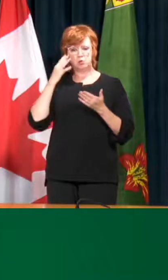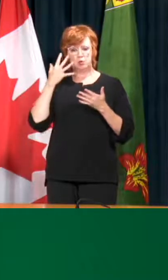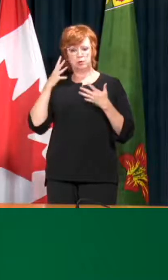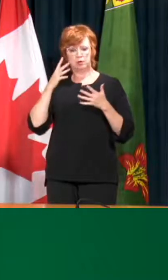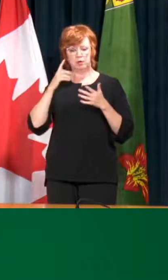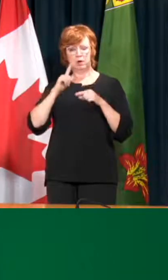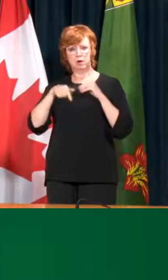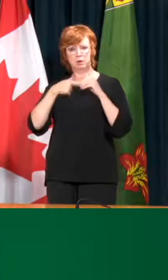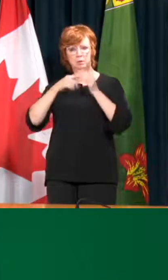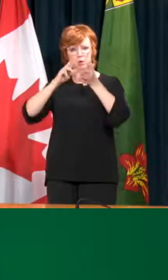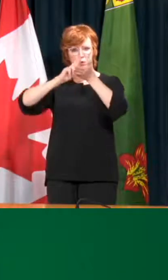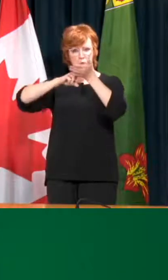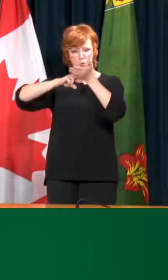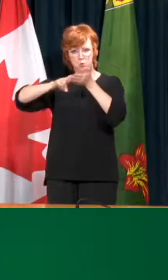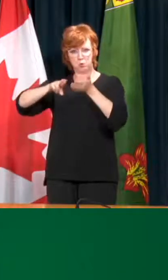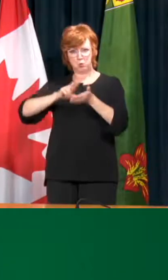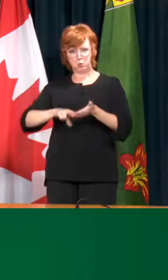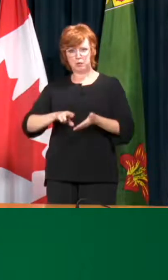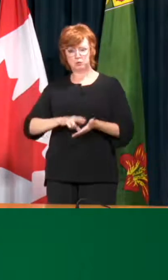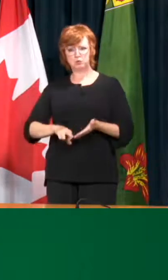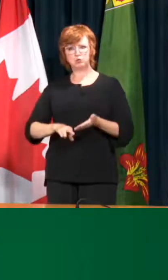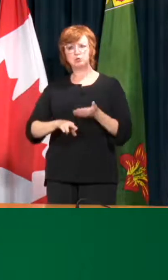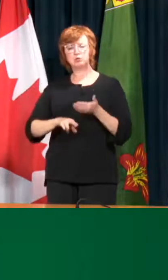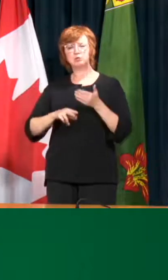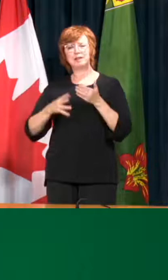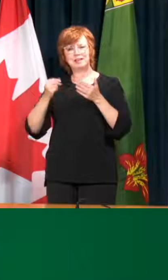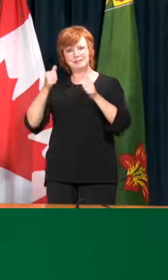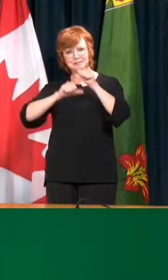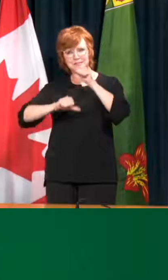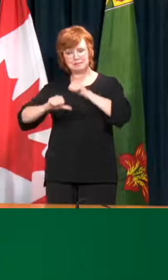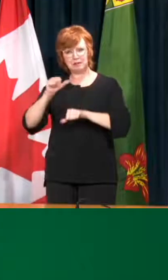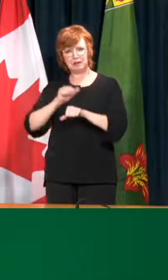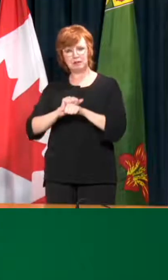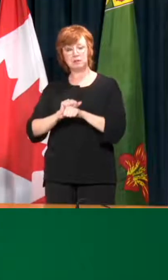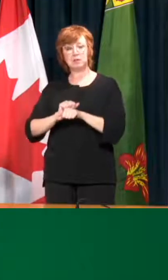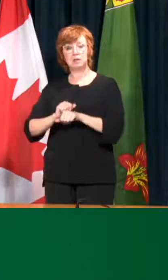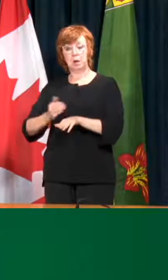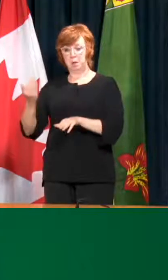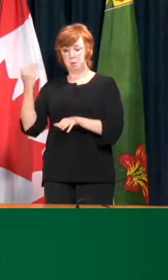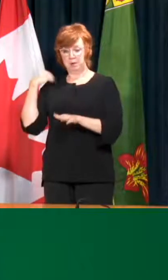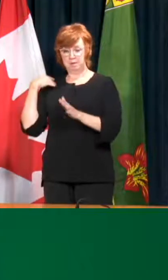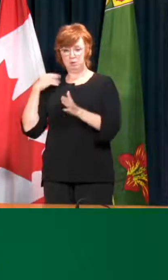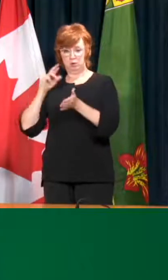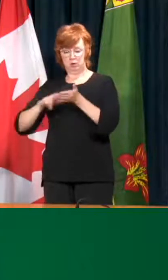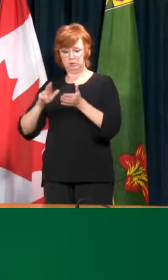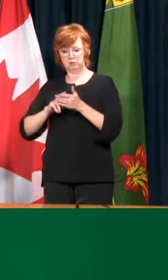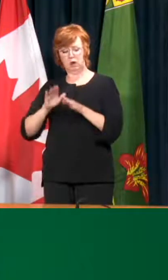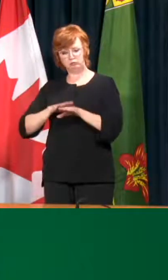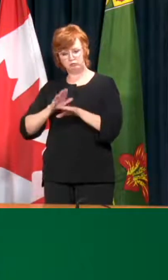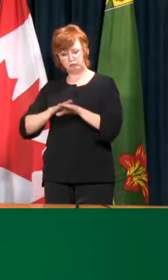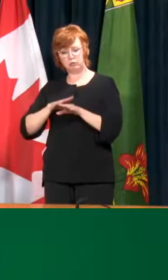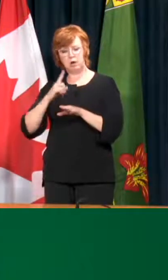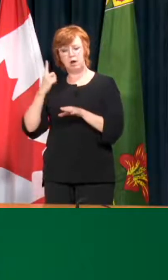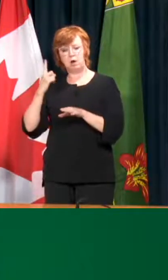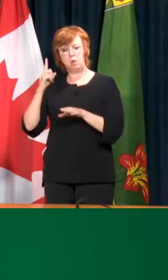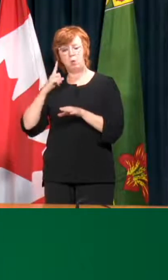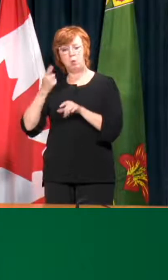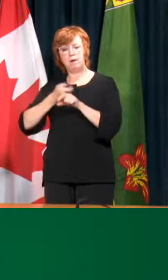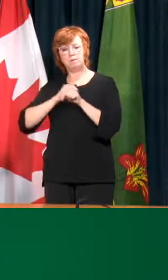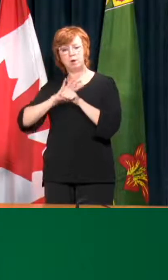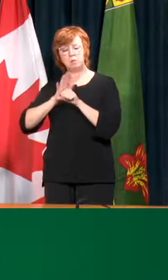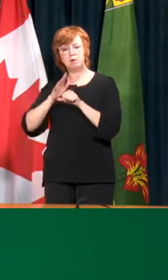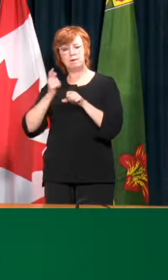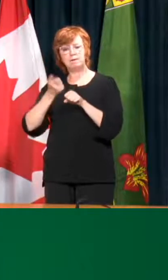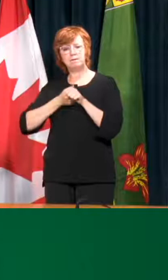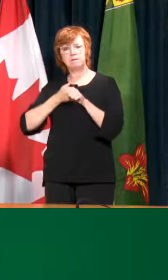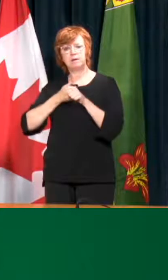the push to have it recognized as an airborne disease. I'm just wondering how you plan, your advice